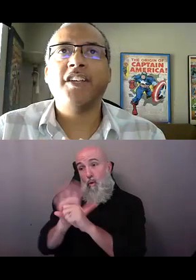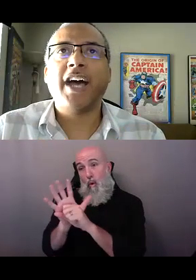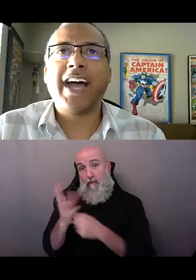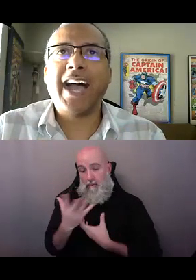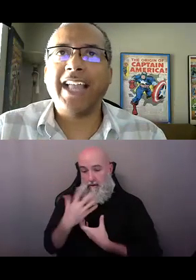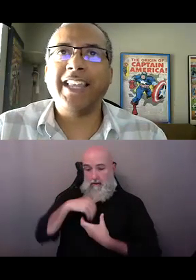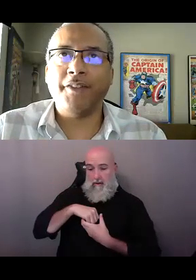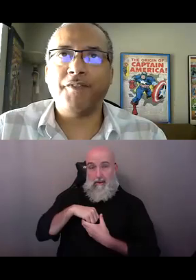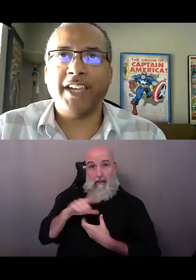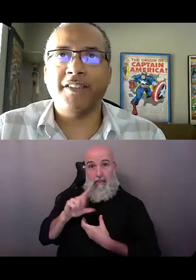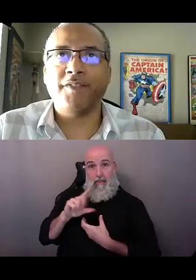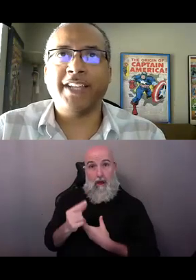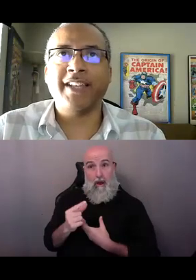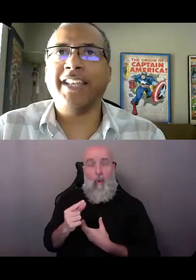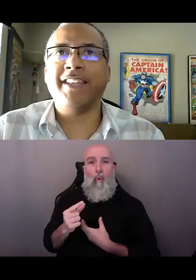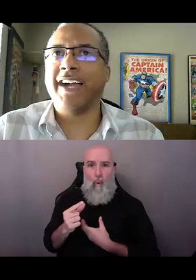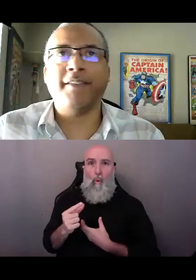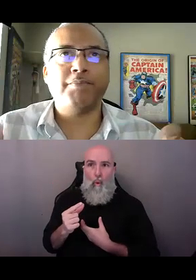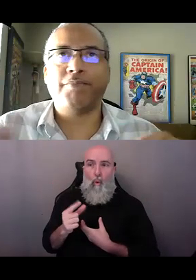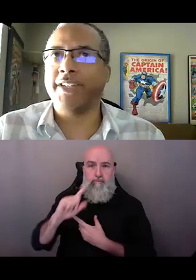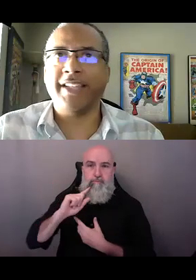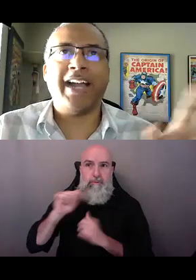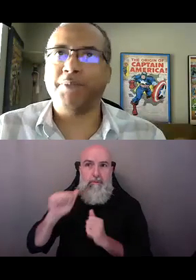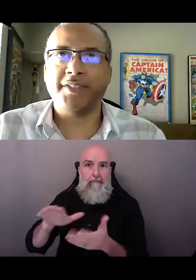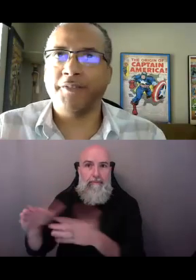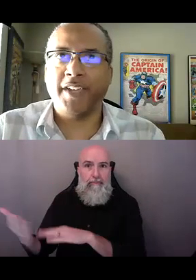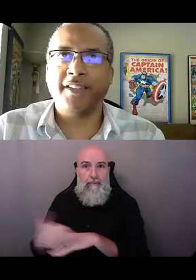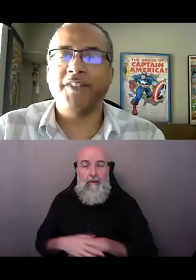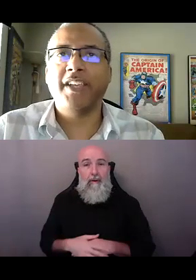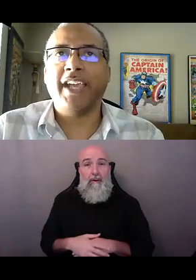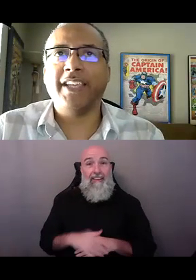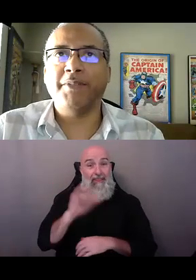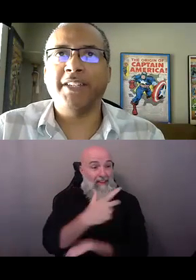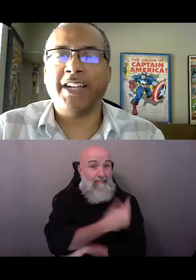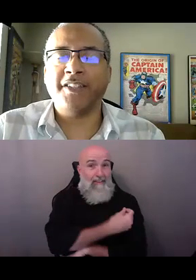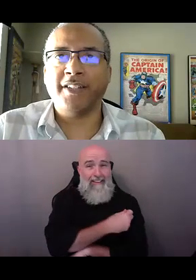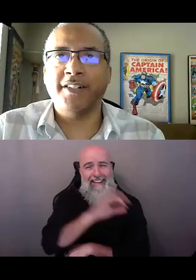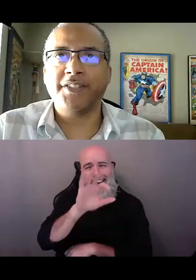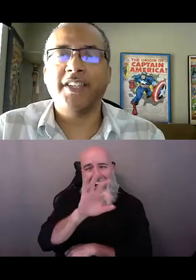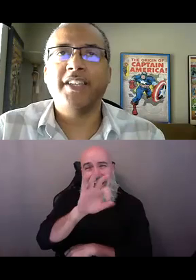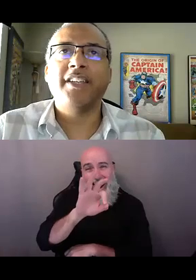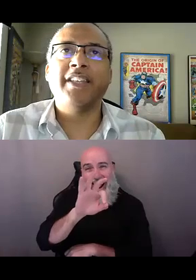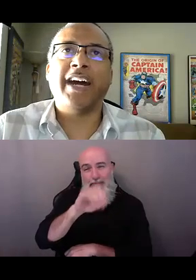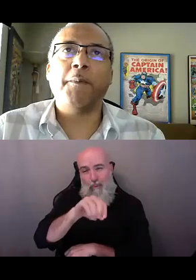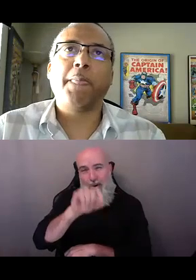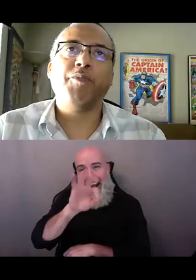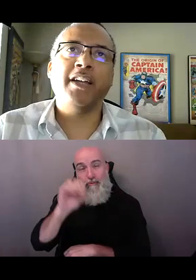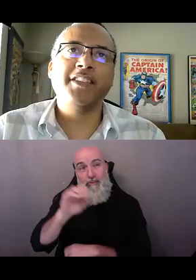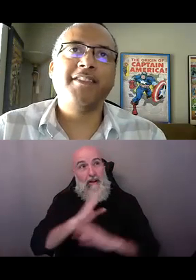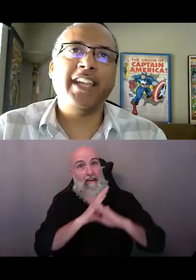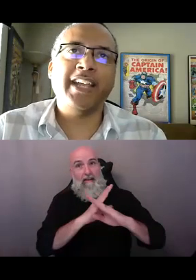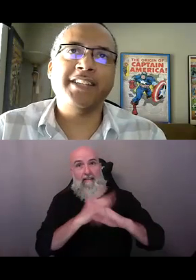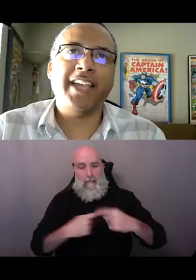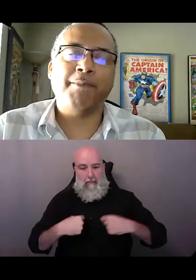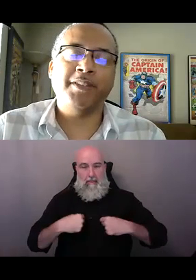is highly effective, like 99.9% effective at keeping it out of your lungs. Now, the